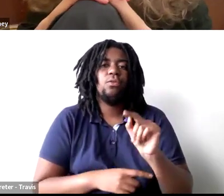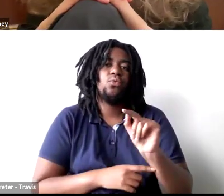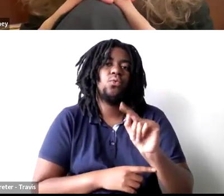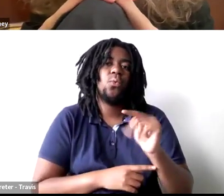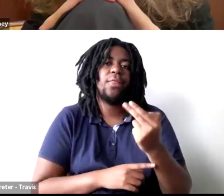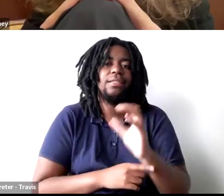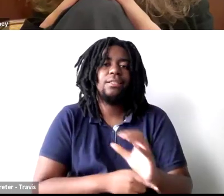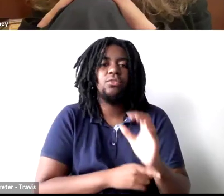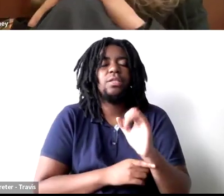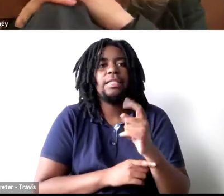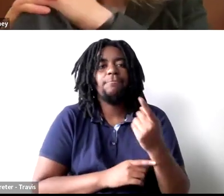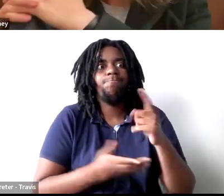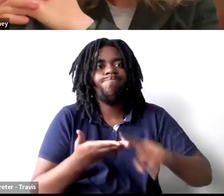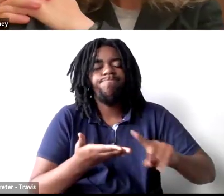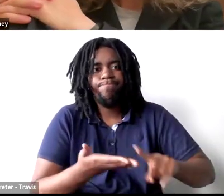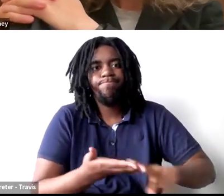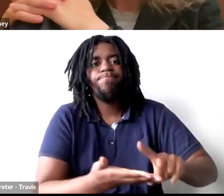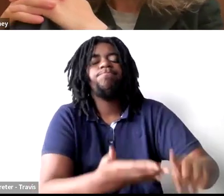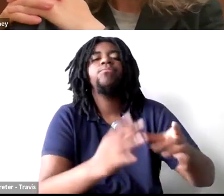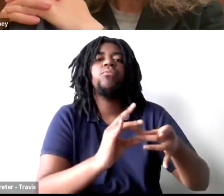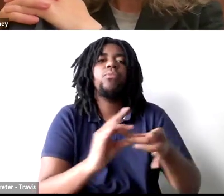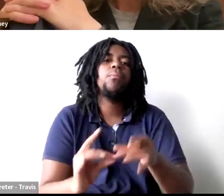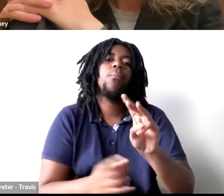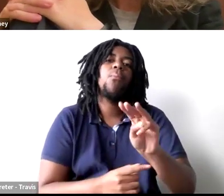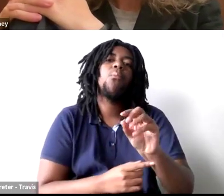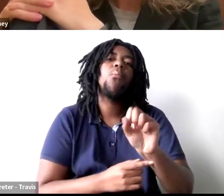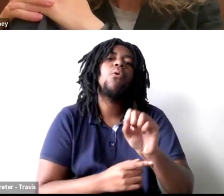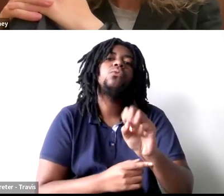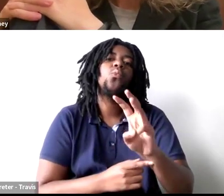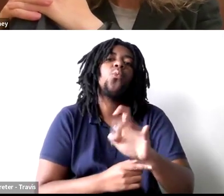of research into Moses Williams' background. And